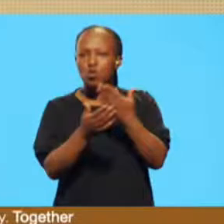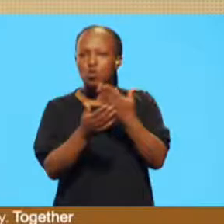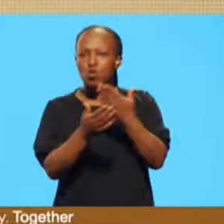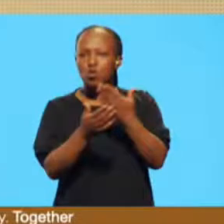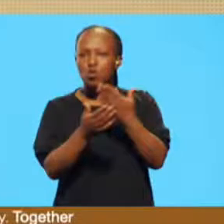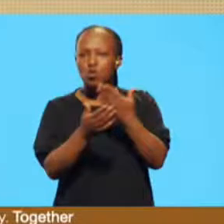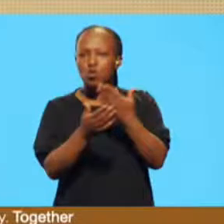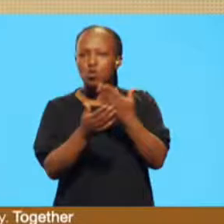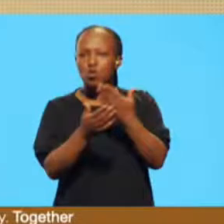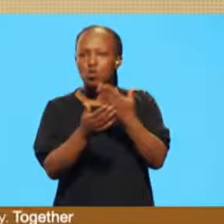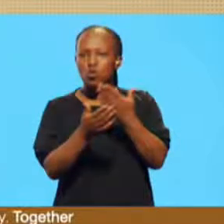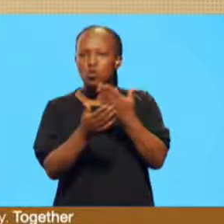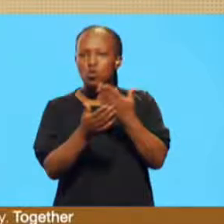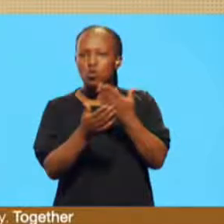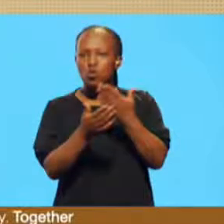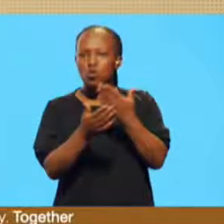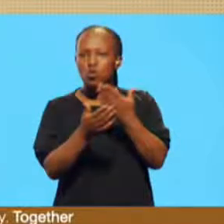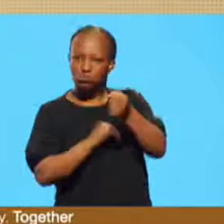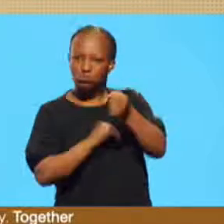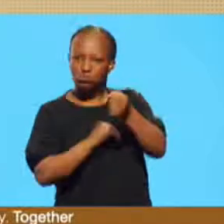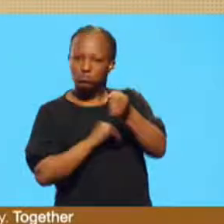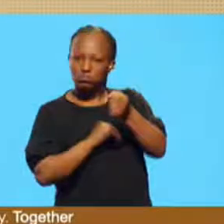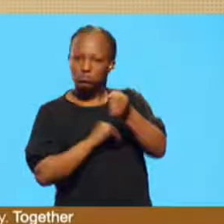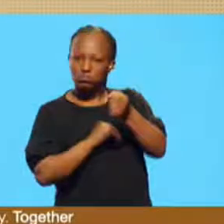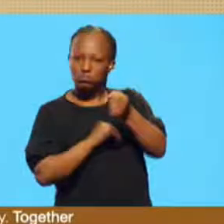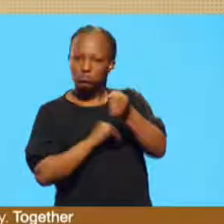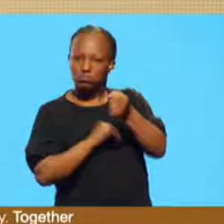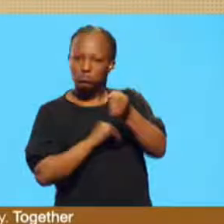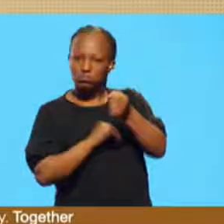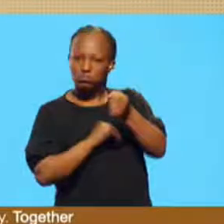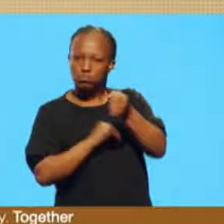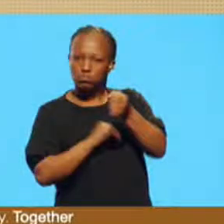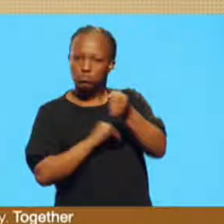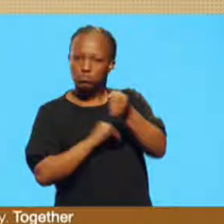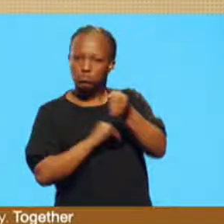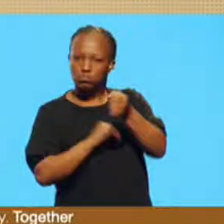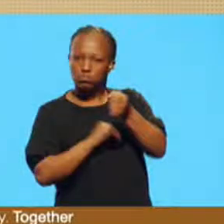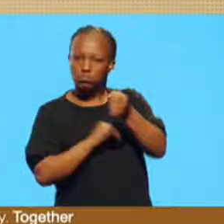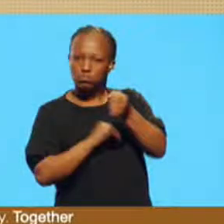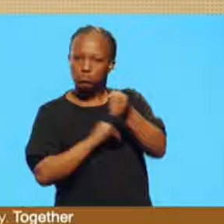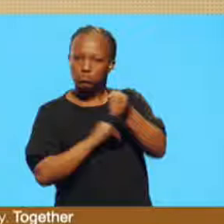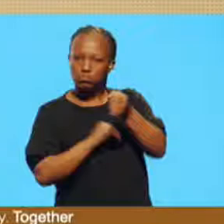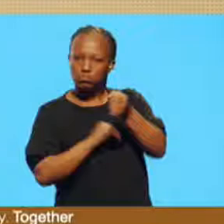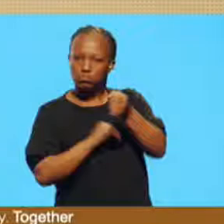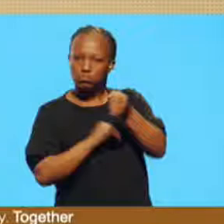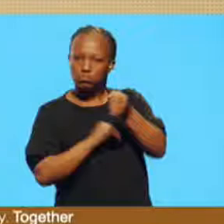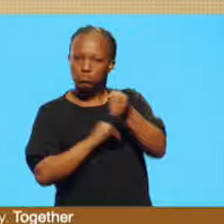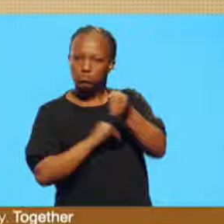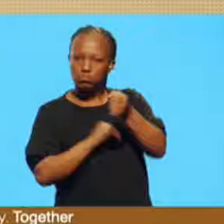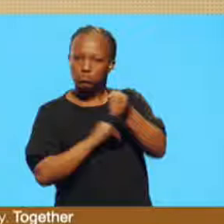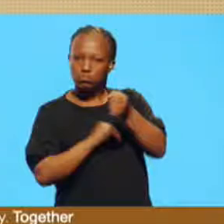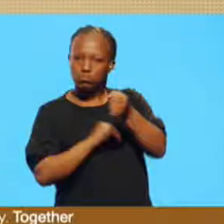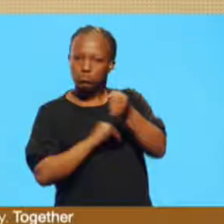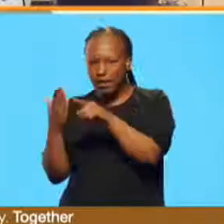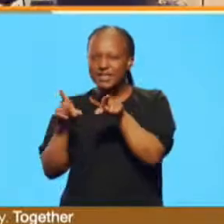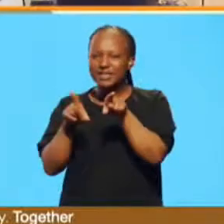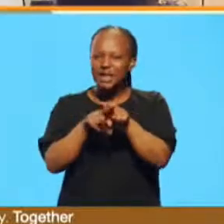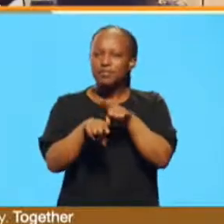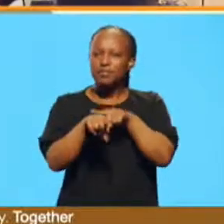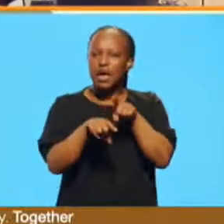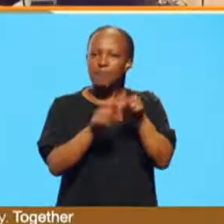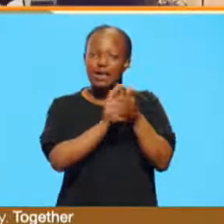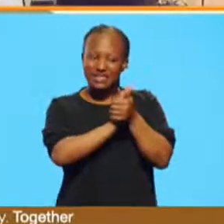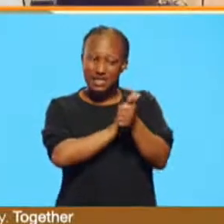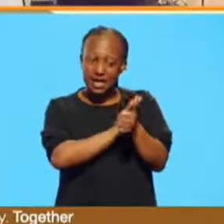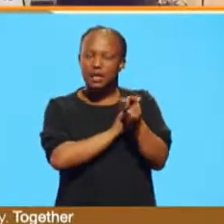seeking for employment. So we need to copy from other countries and ensure that whether I'm studying academically, there should be a